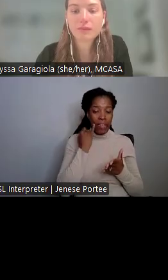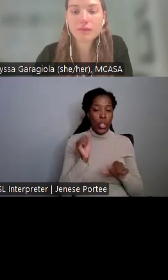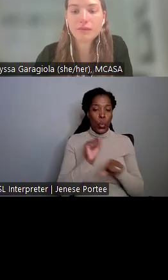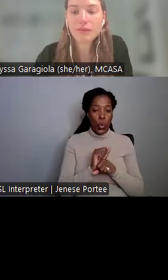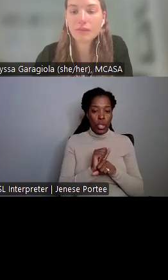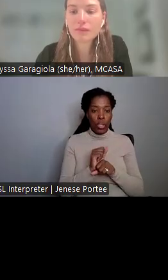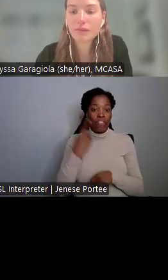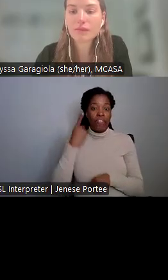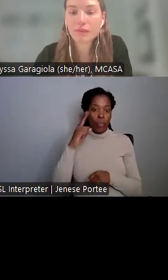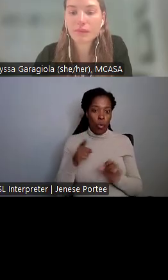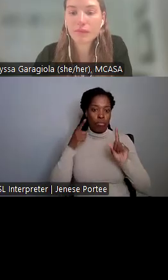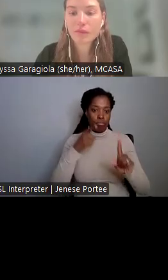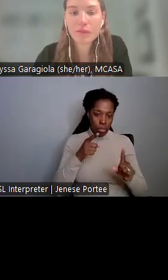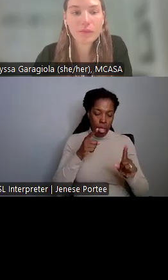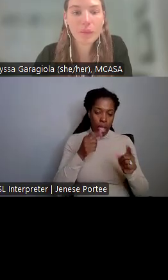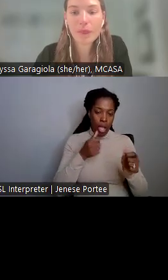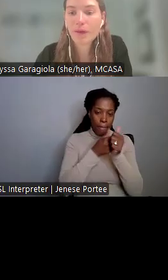that might help.